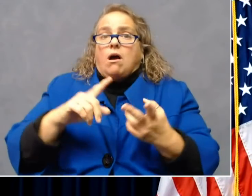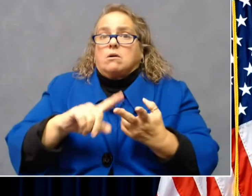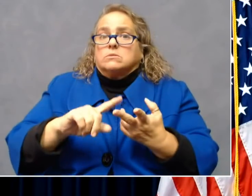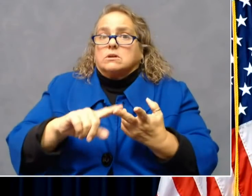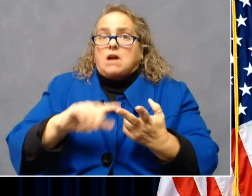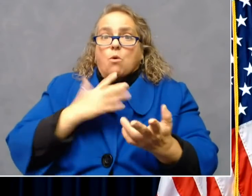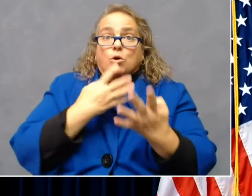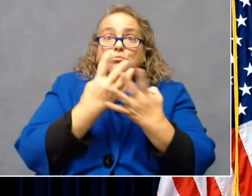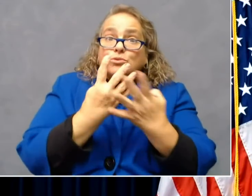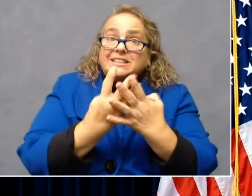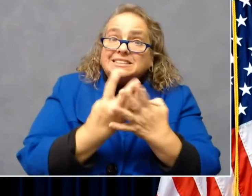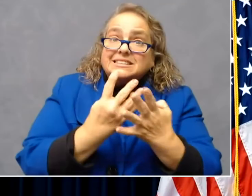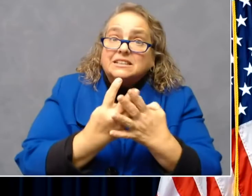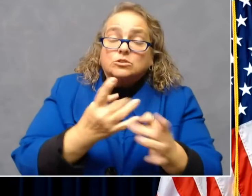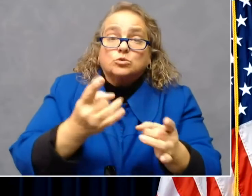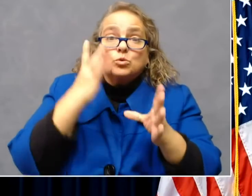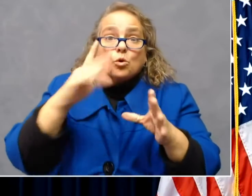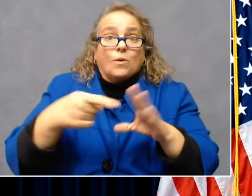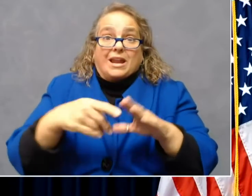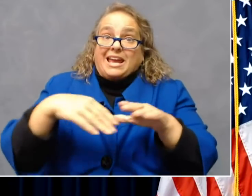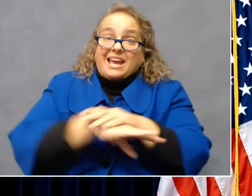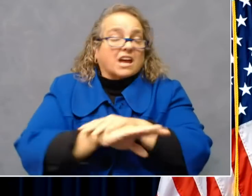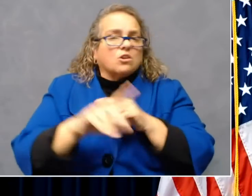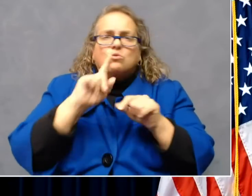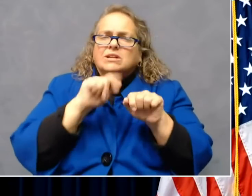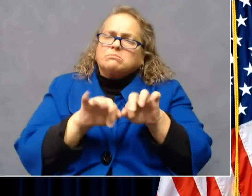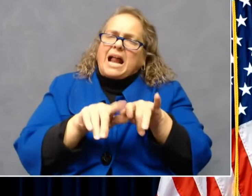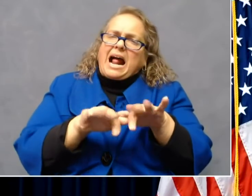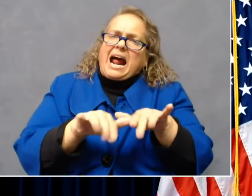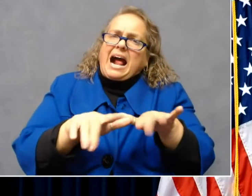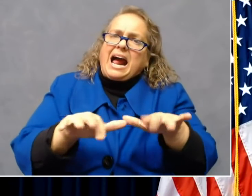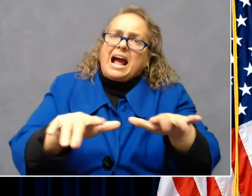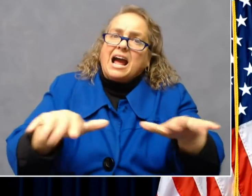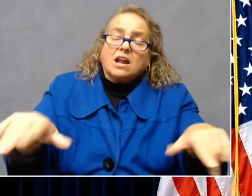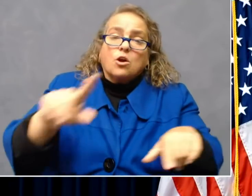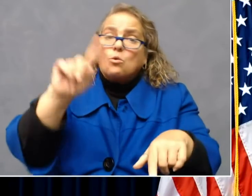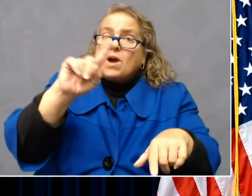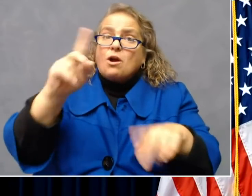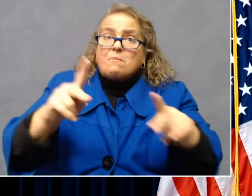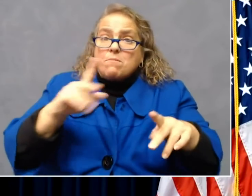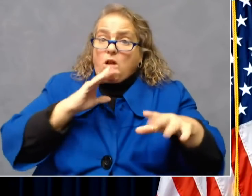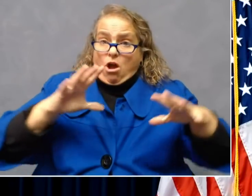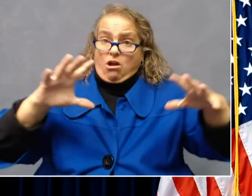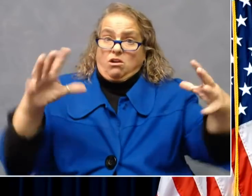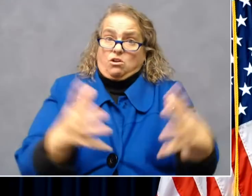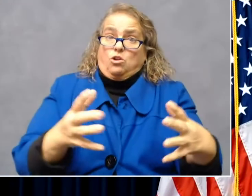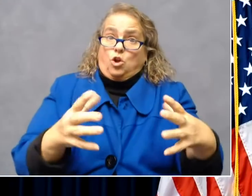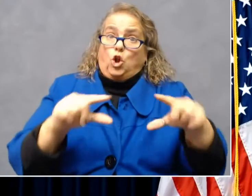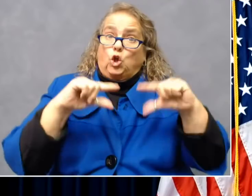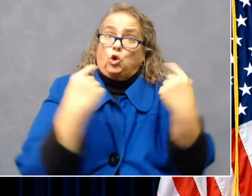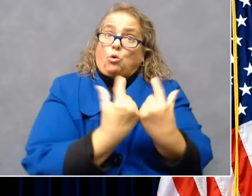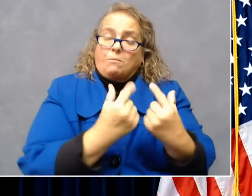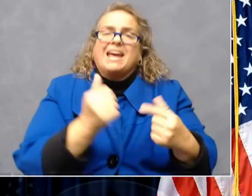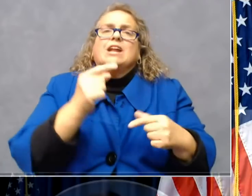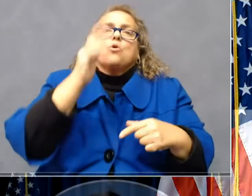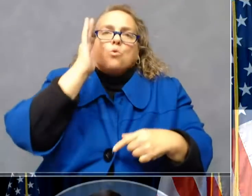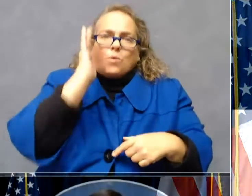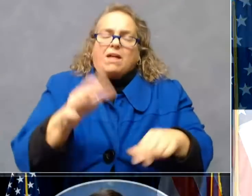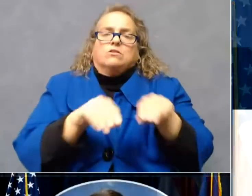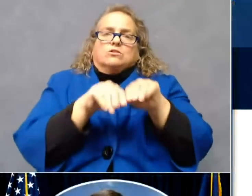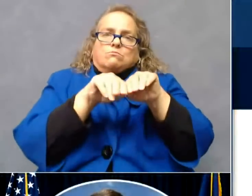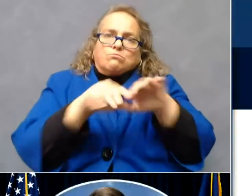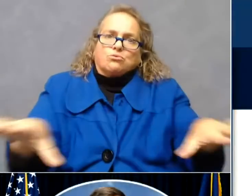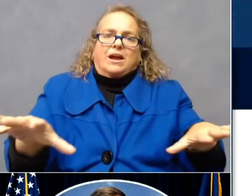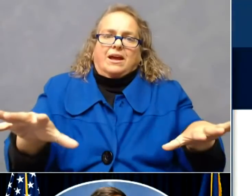when it gets in. Any place where people gather, if we have our current community spread, it will spread and it will ultimately